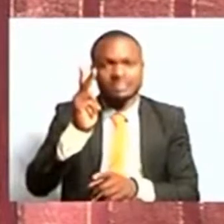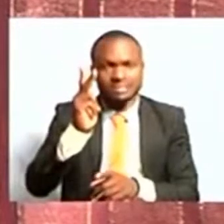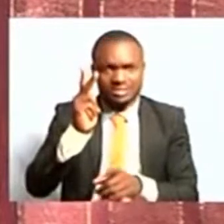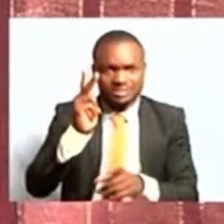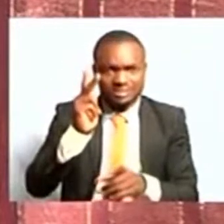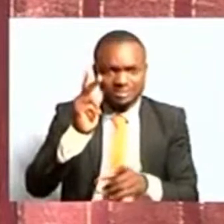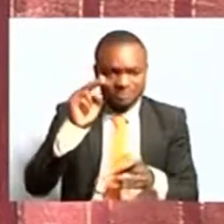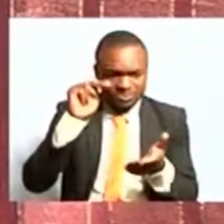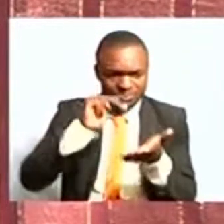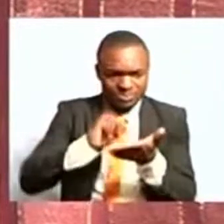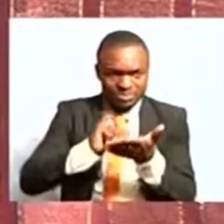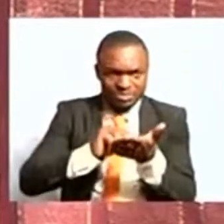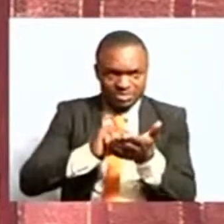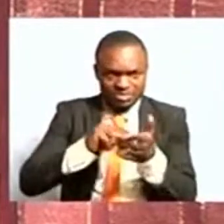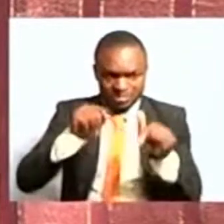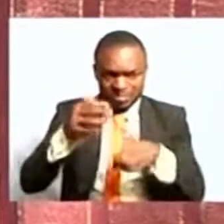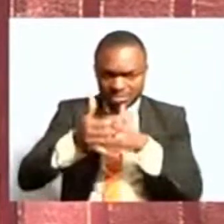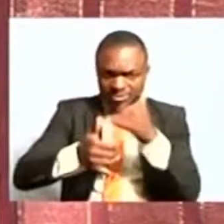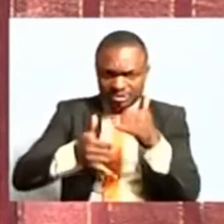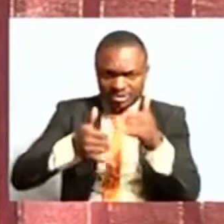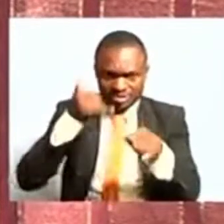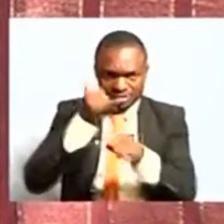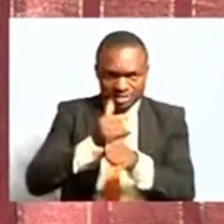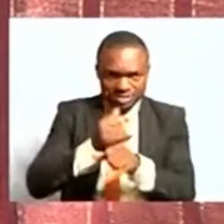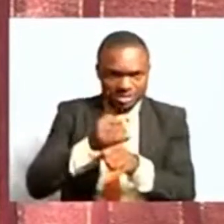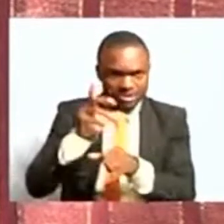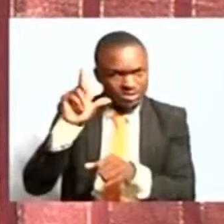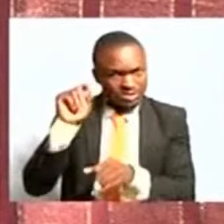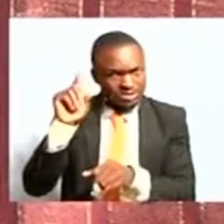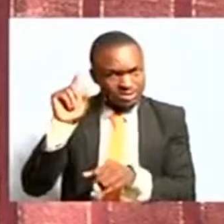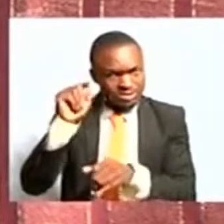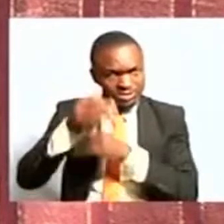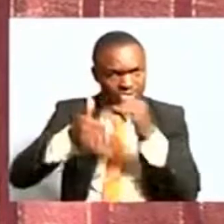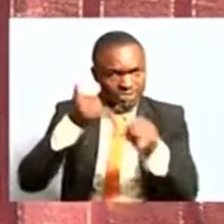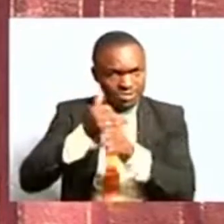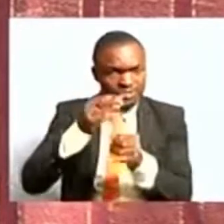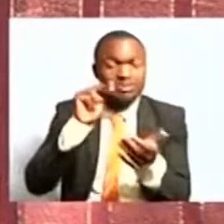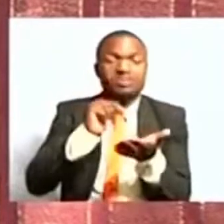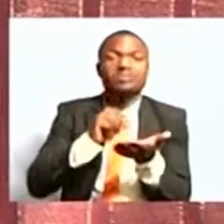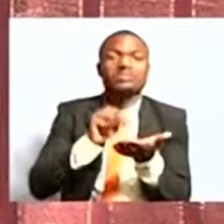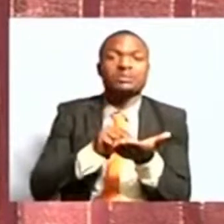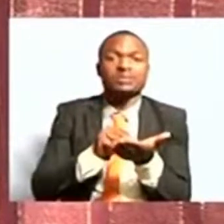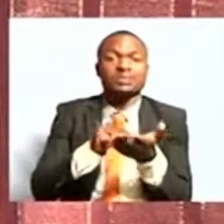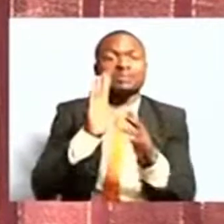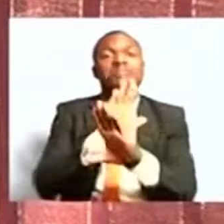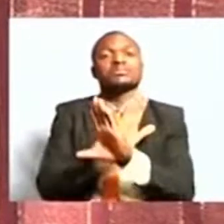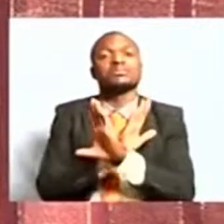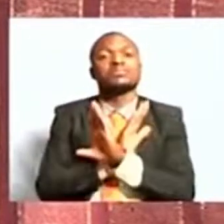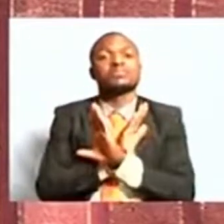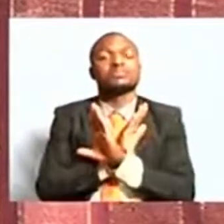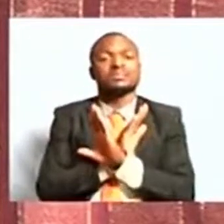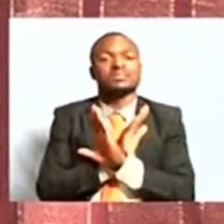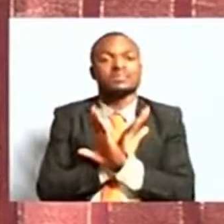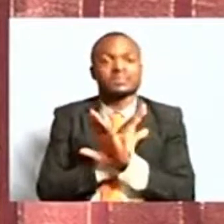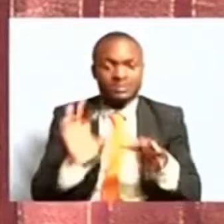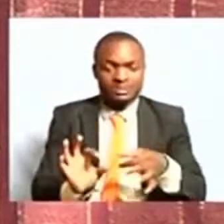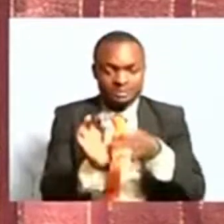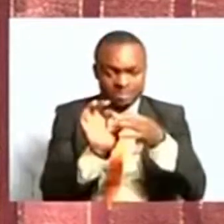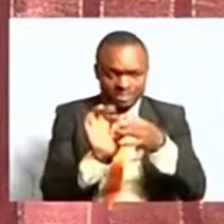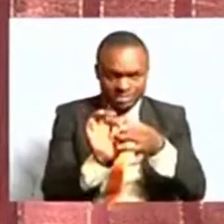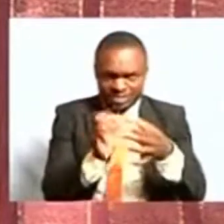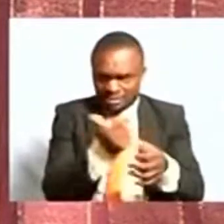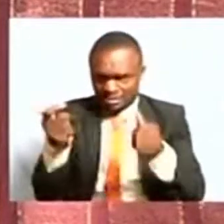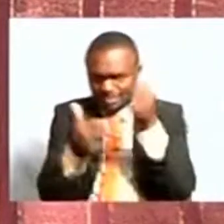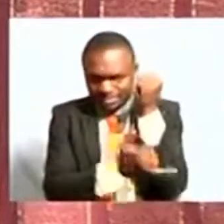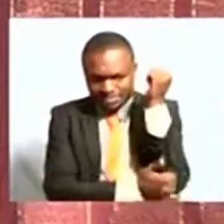this year it's being commemorated on the 20th of November, and Zambia is joining other